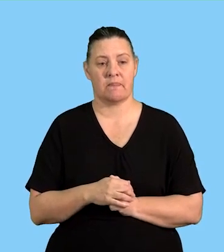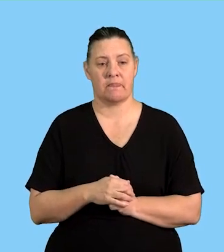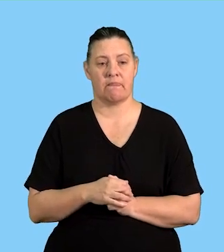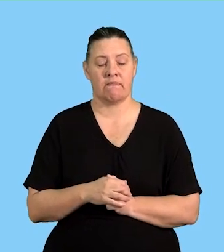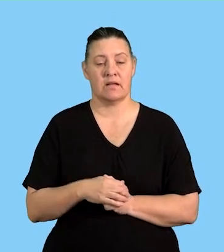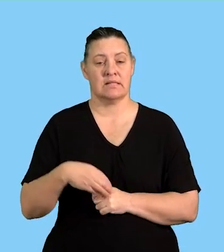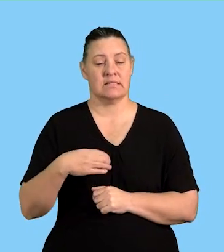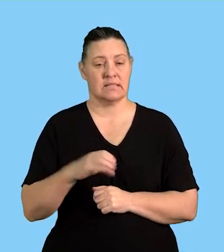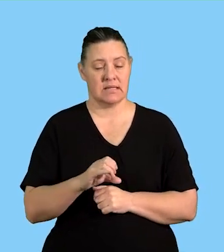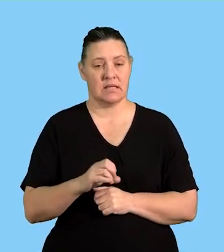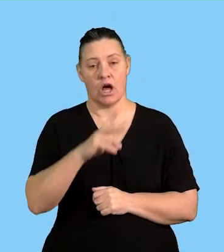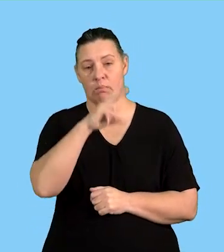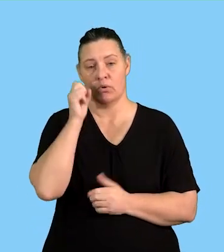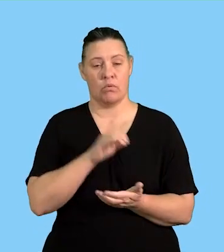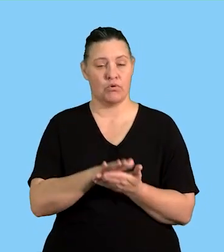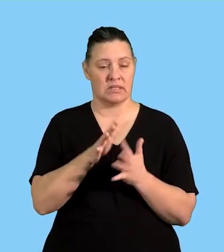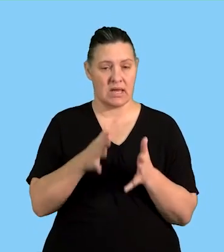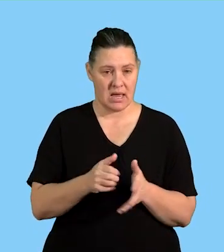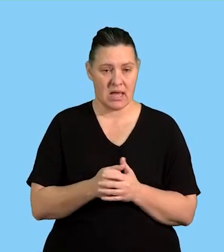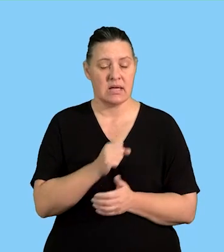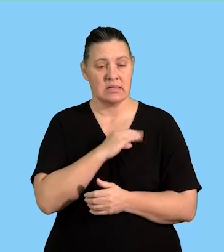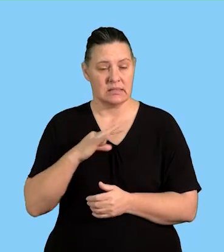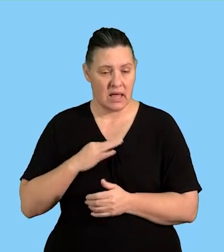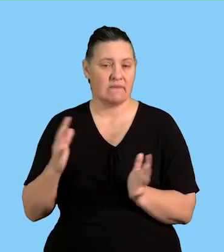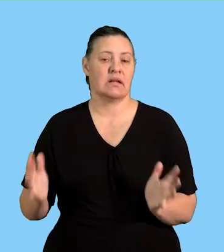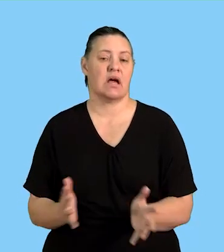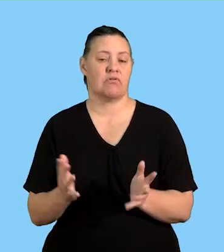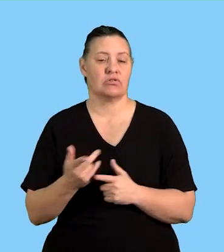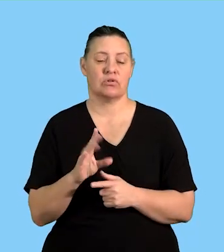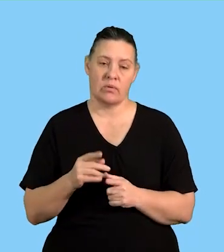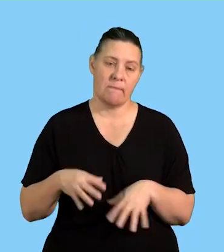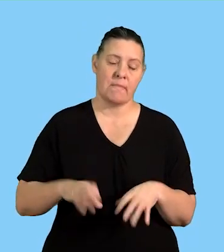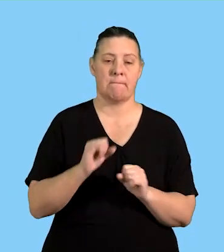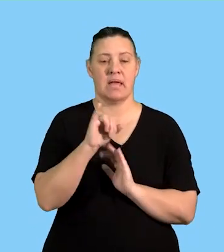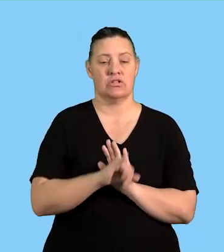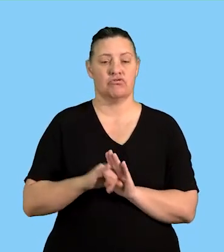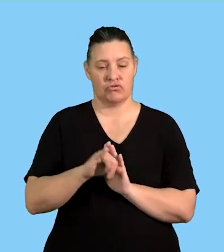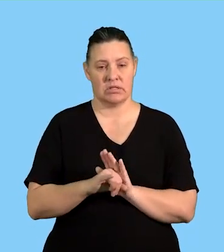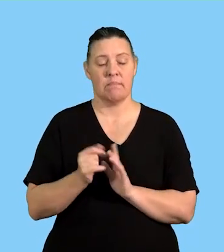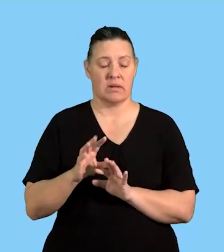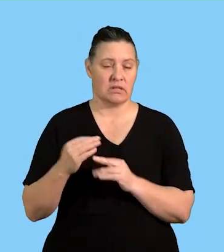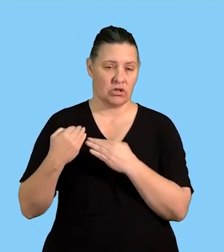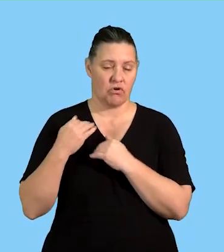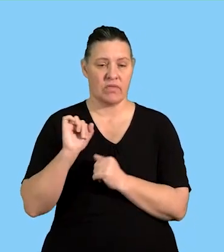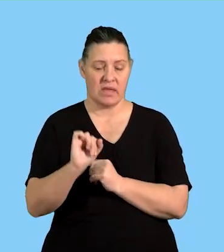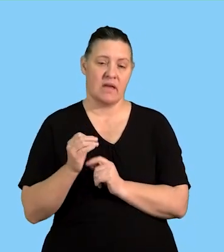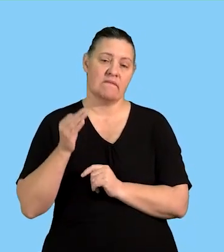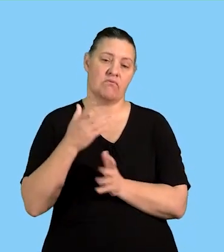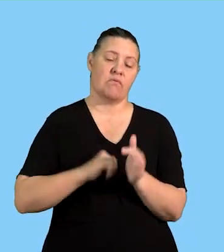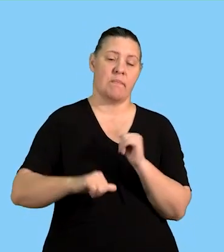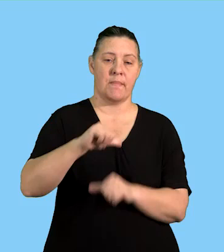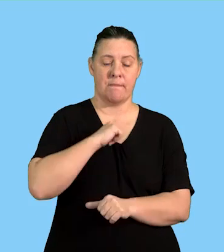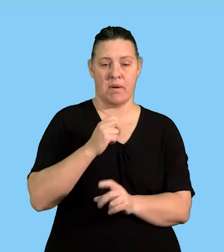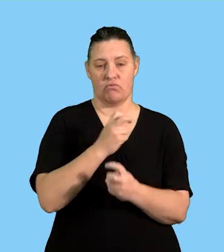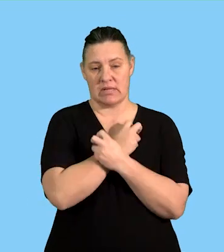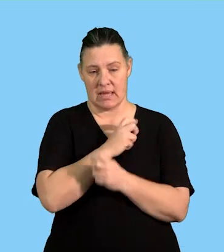statement C, blueprinters, employees were encouraged now to take insurance that would secure their